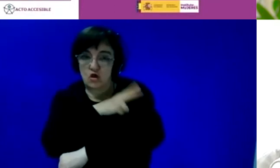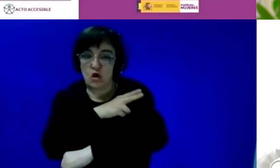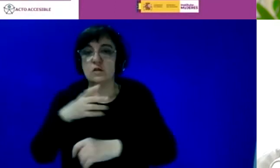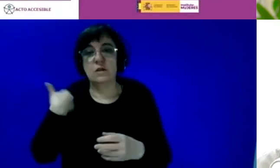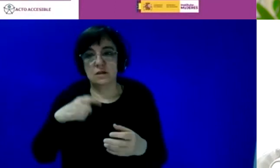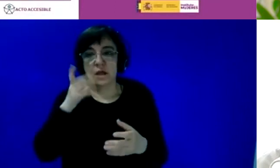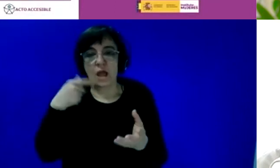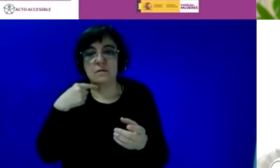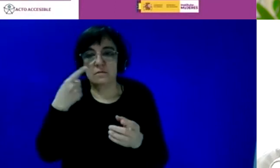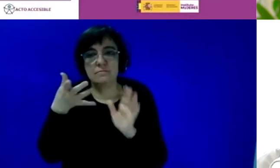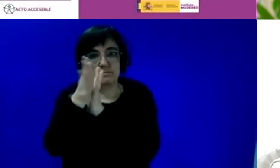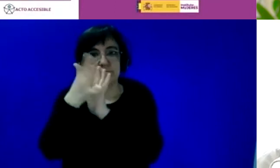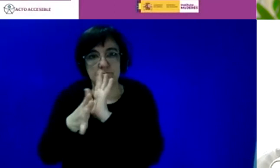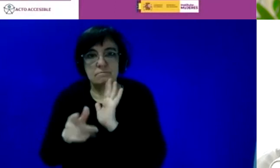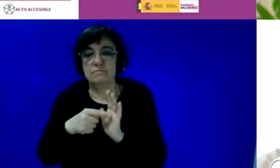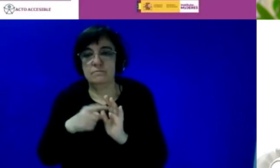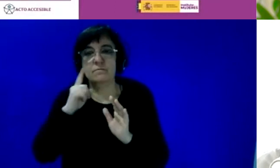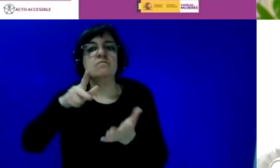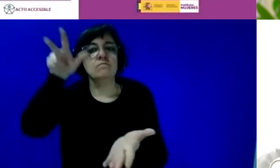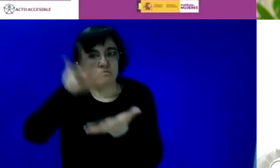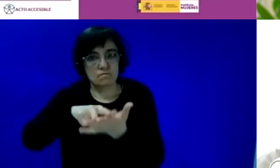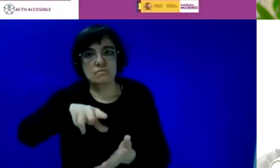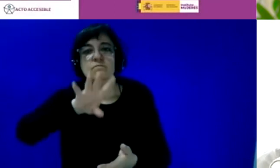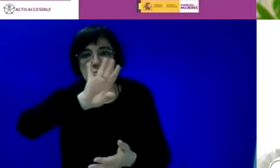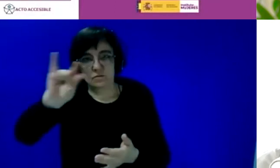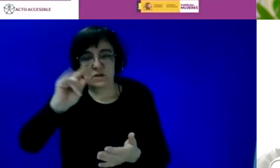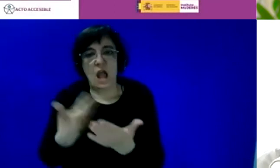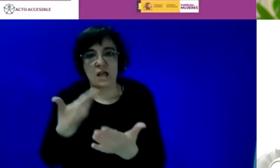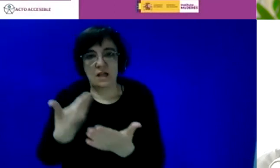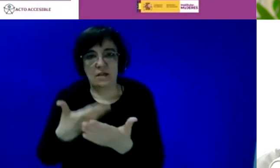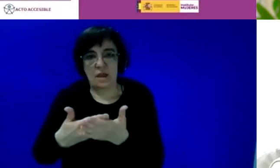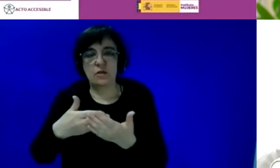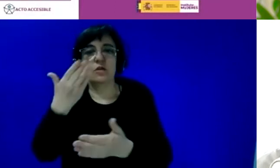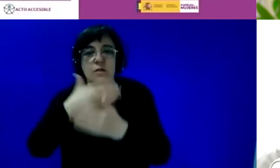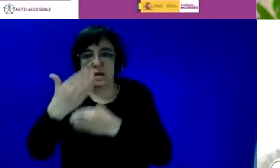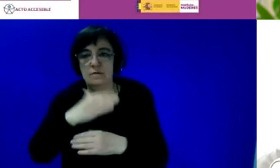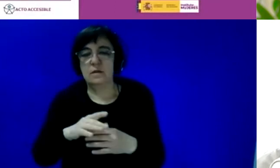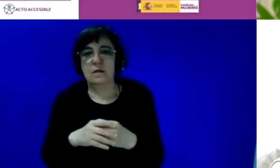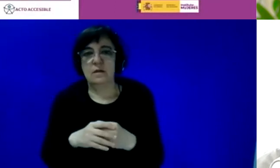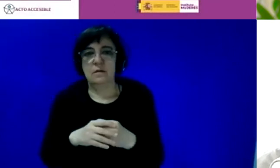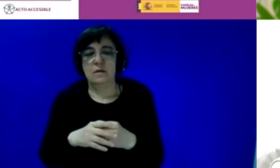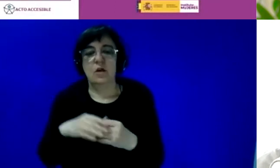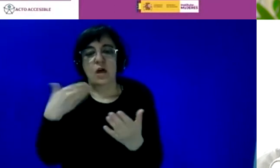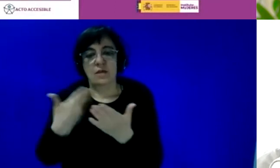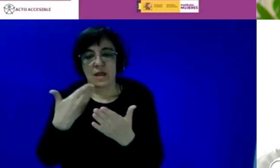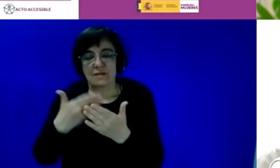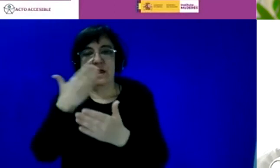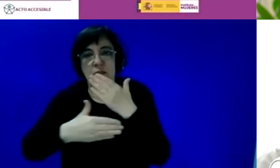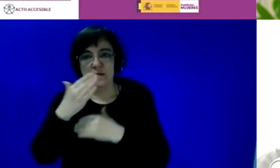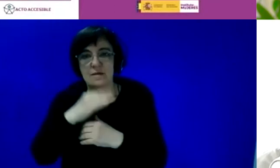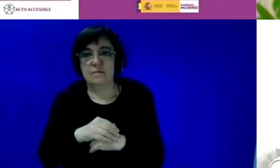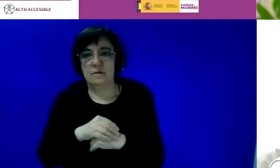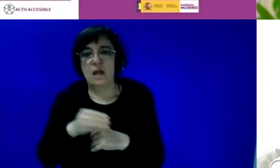CERMI Commission for Cooperation, which stresses the need for recognition of these